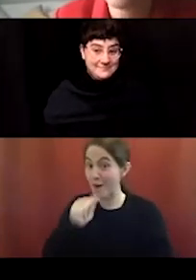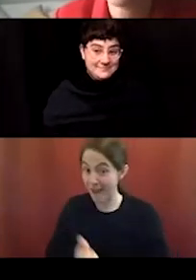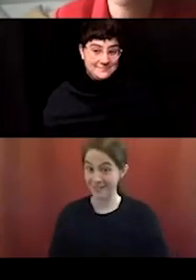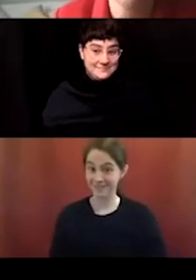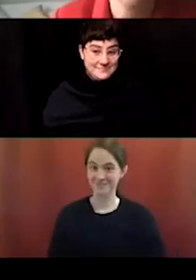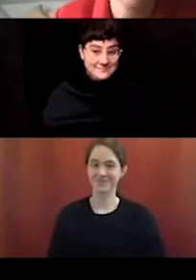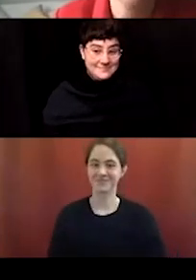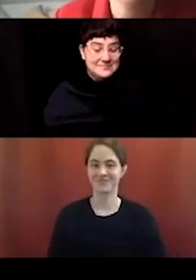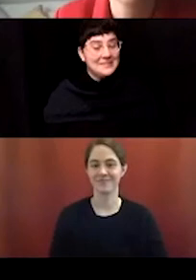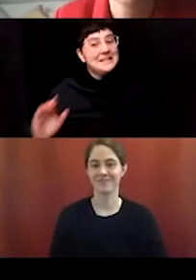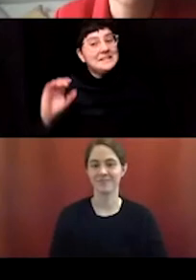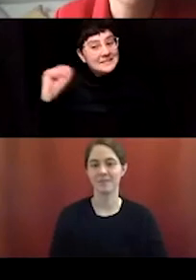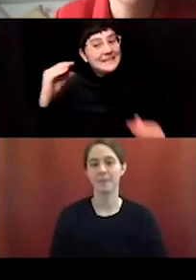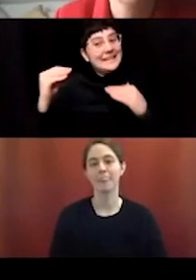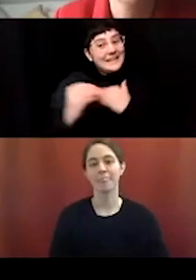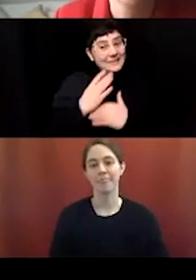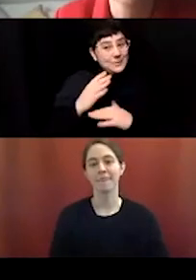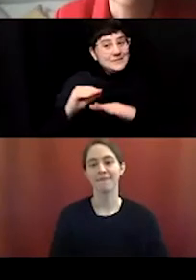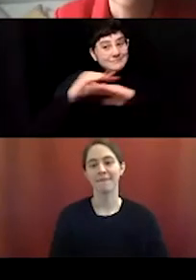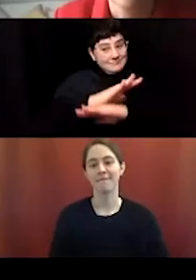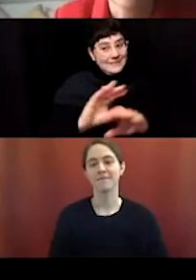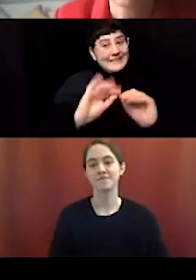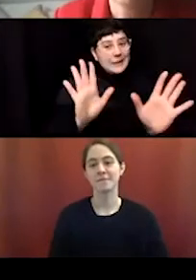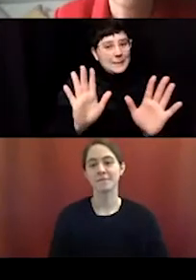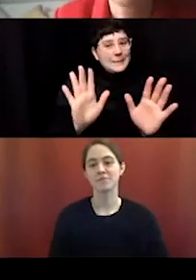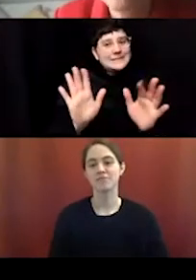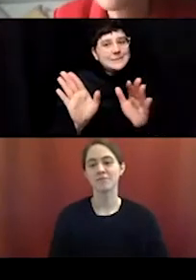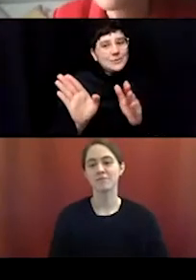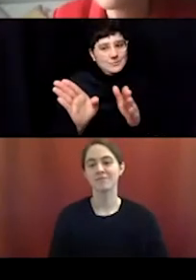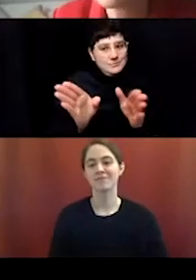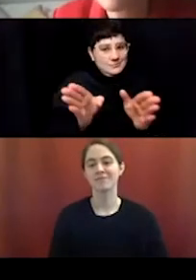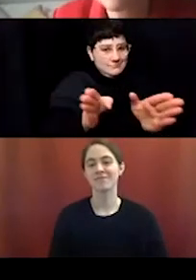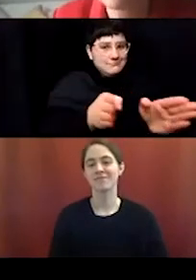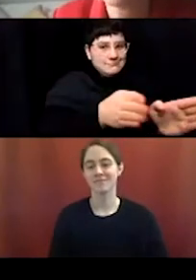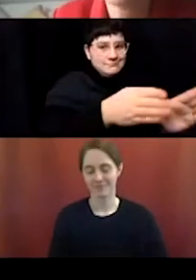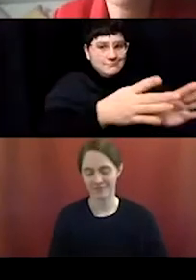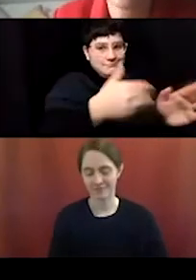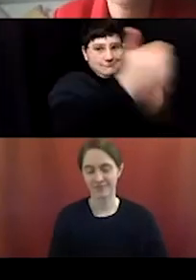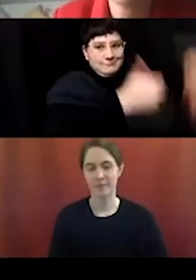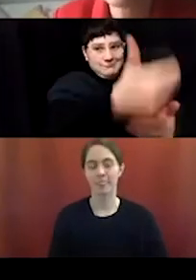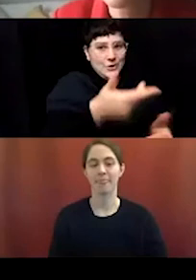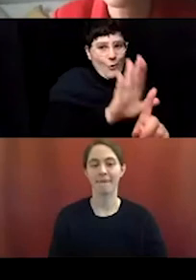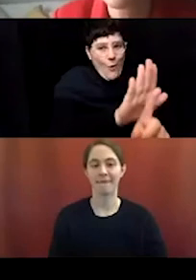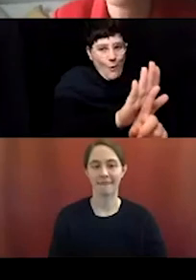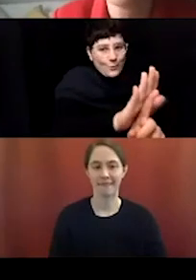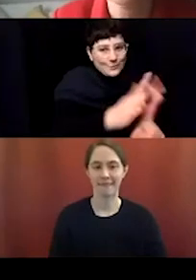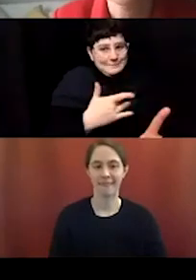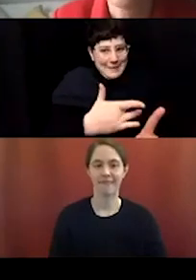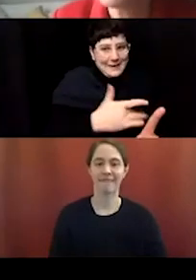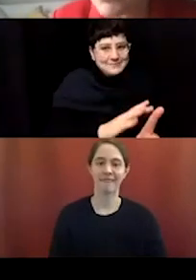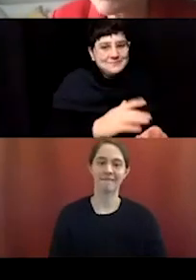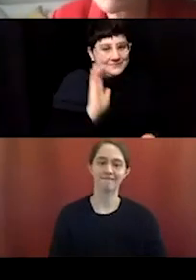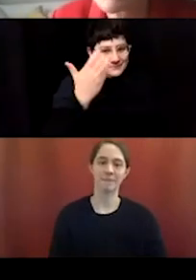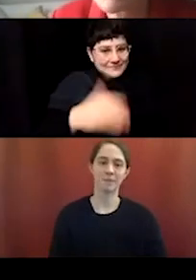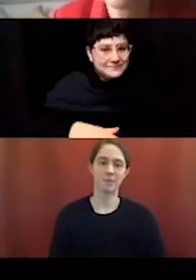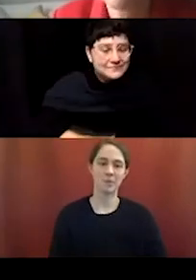own way and created something different. I'd like to draw our visitors' attention and